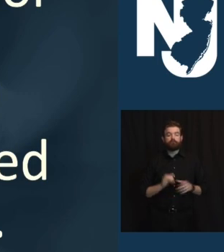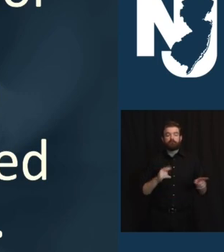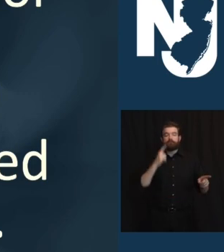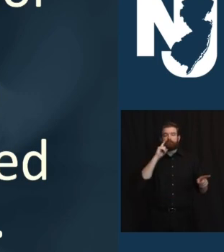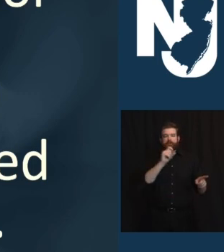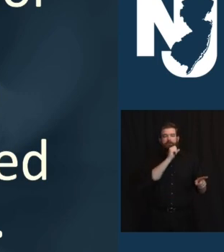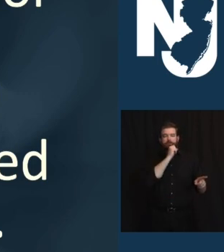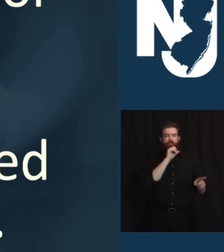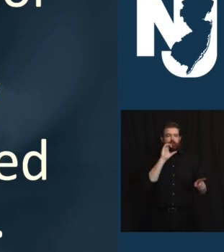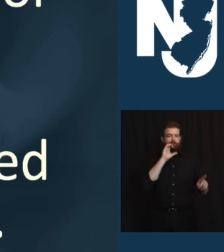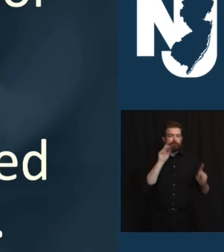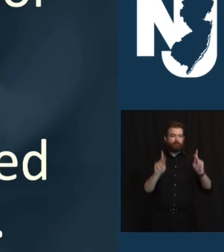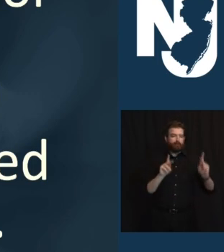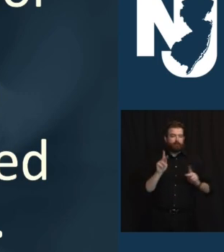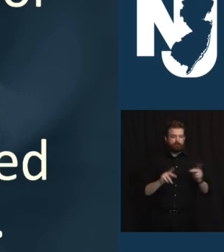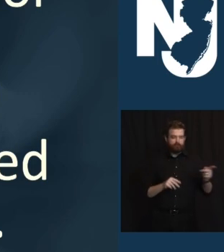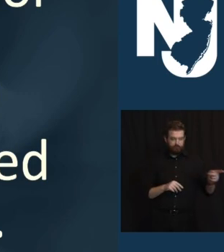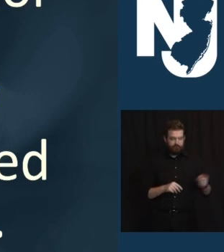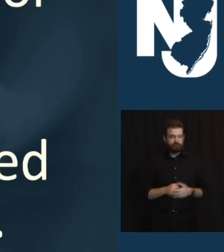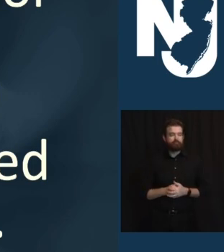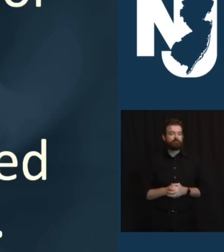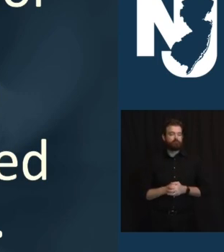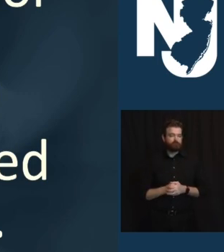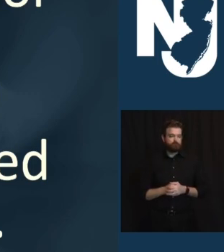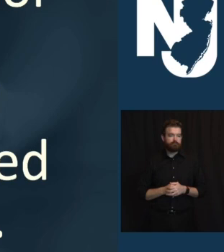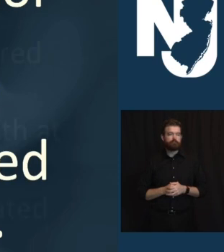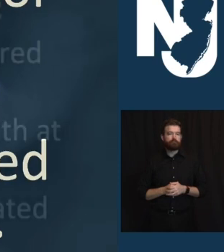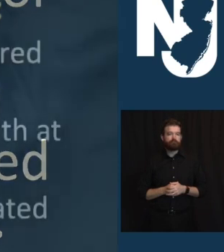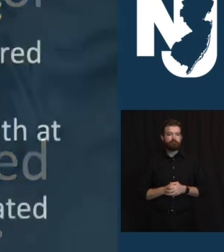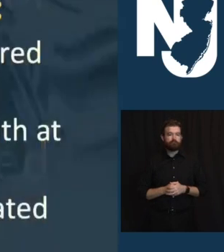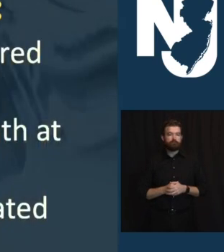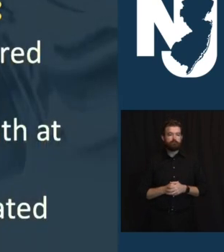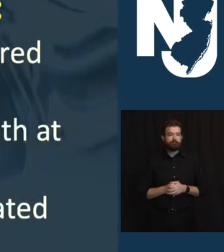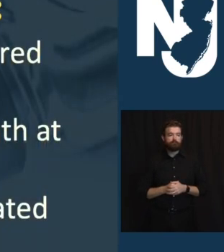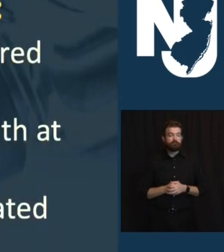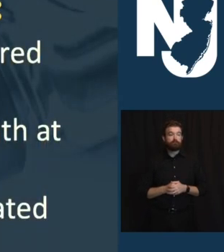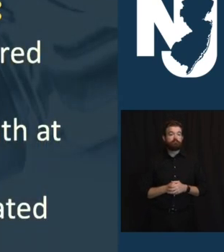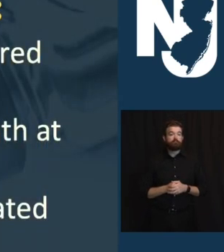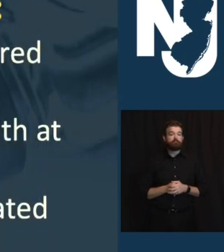Bond reference. More broadly, we continue to be a